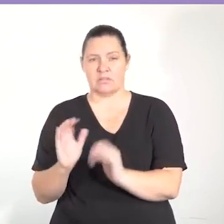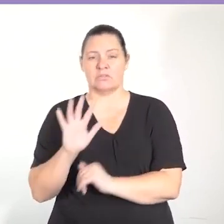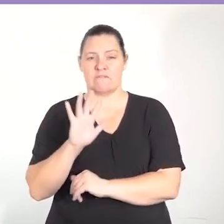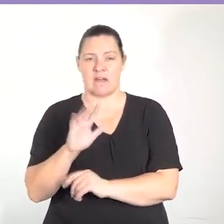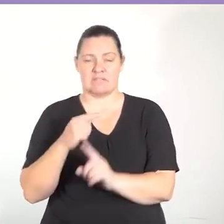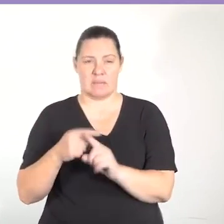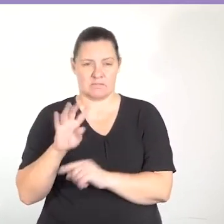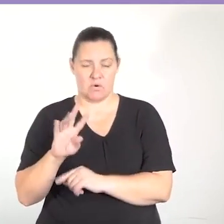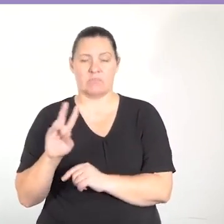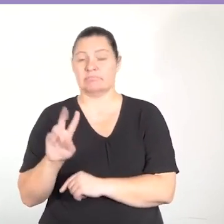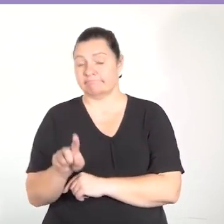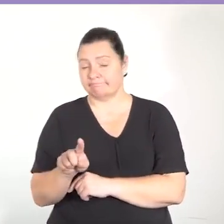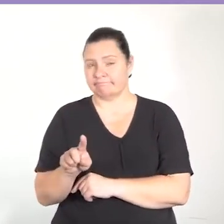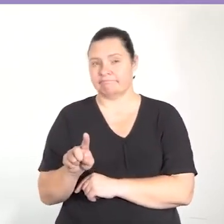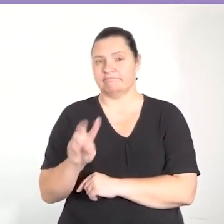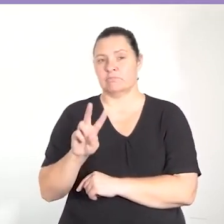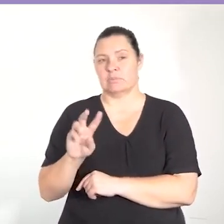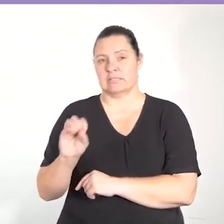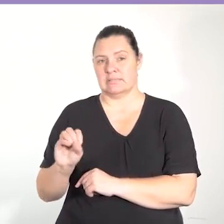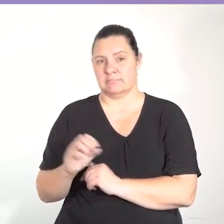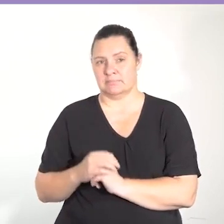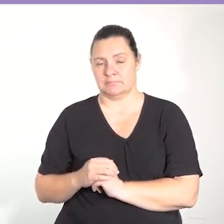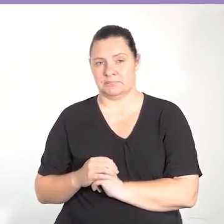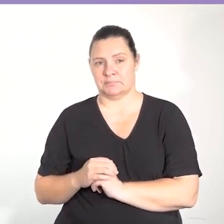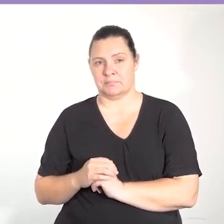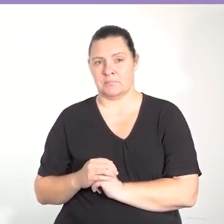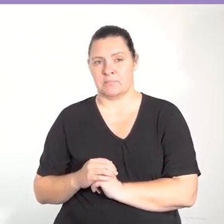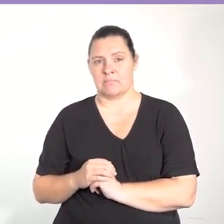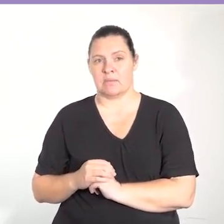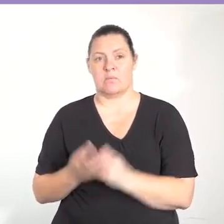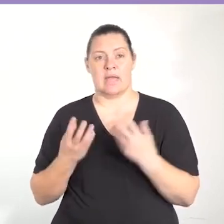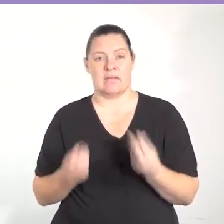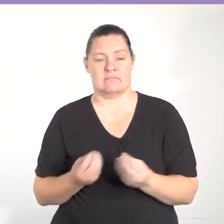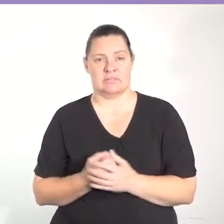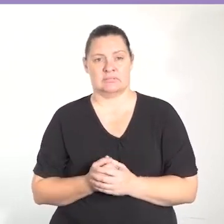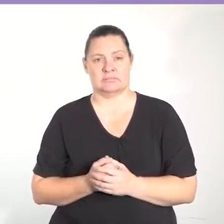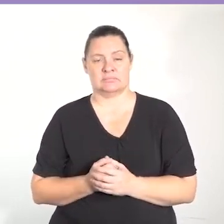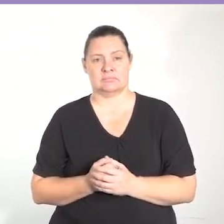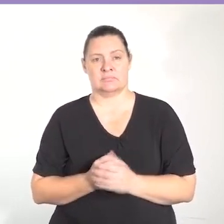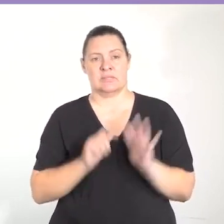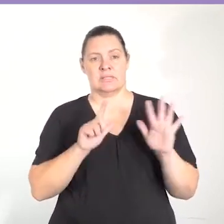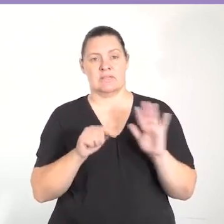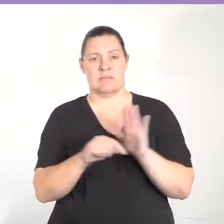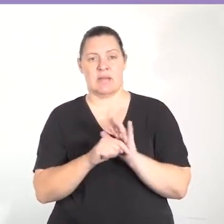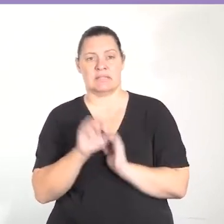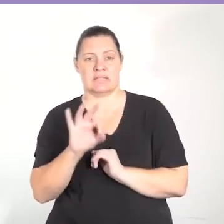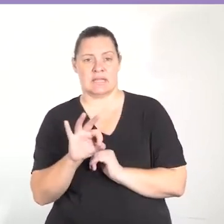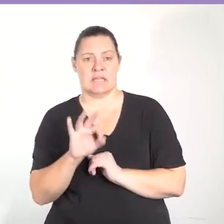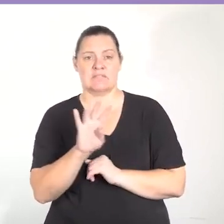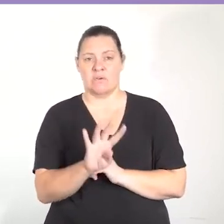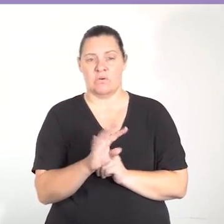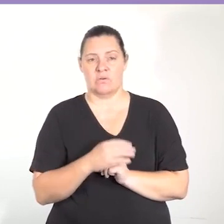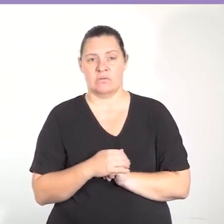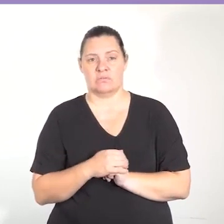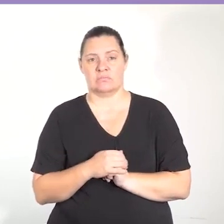to multiply those two, and it's going to give us 20. So now we have 7 minus 3, which